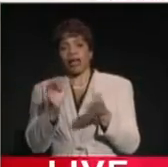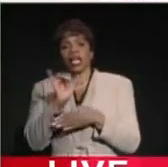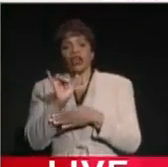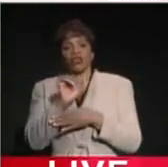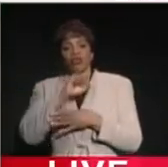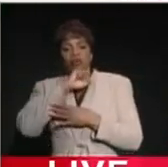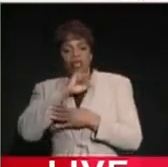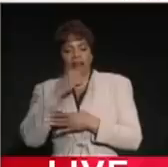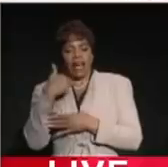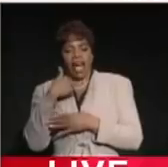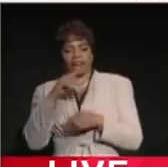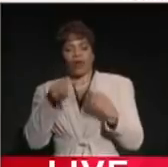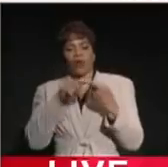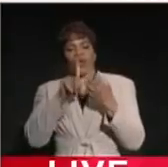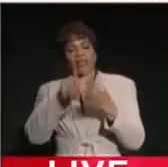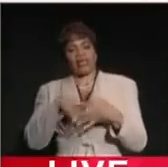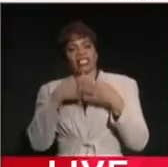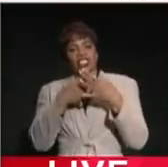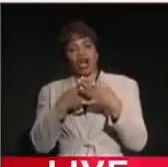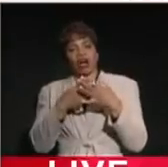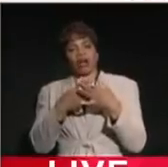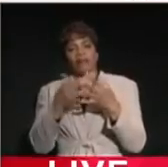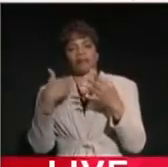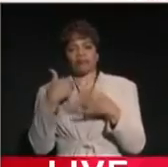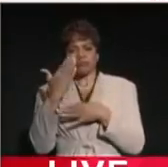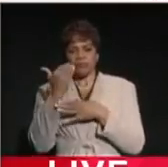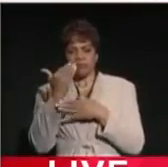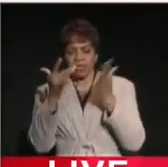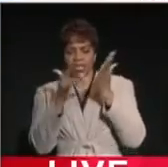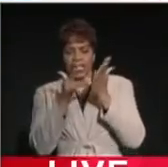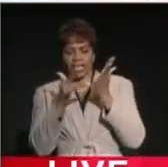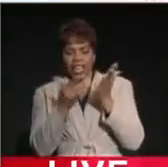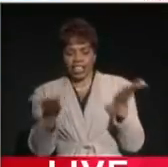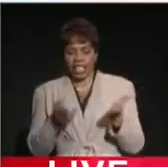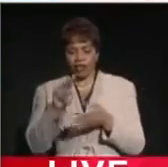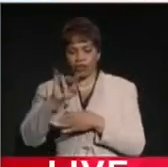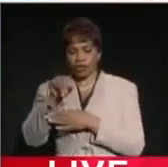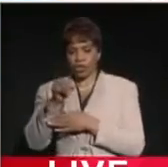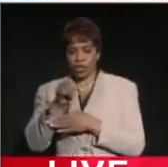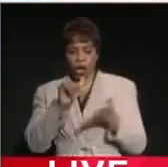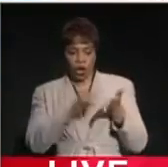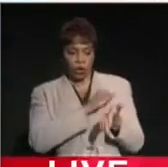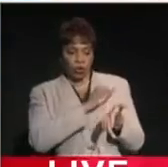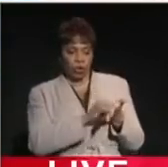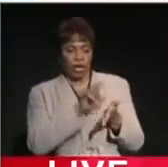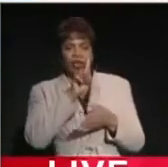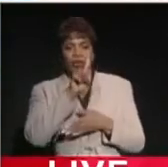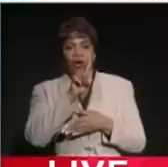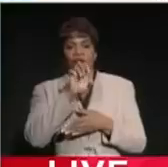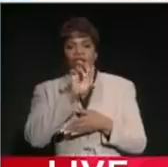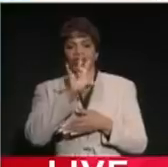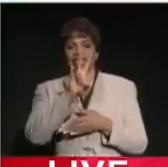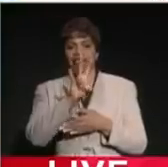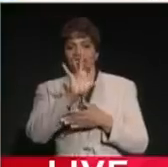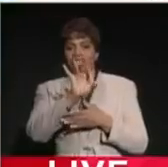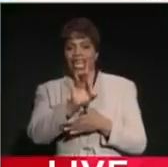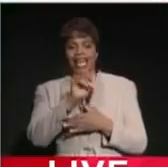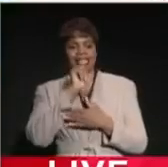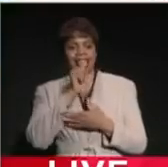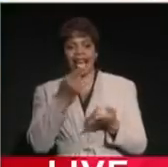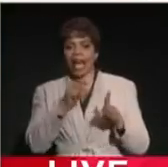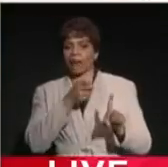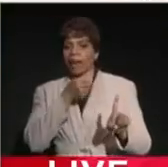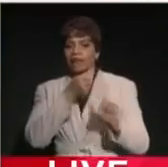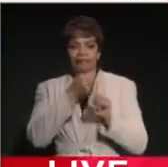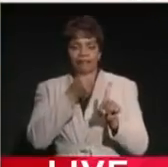have 15 technology incubators in the state of New Jersey. New York has 179. That doesn't happen by